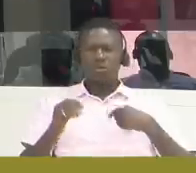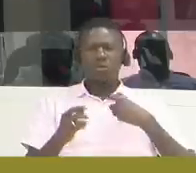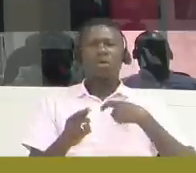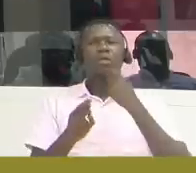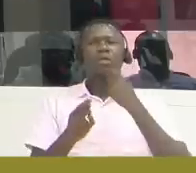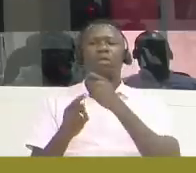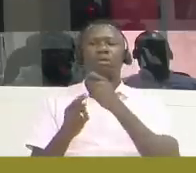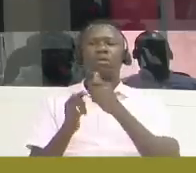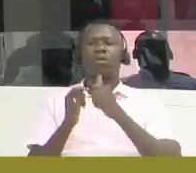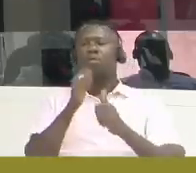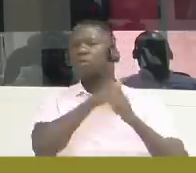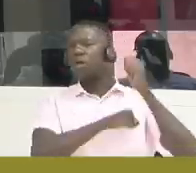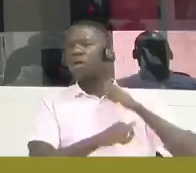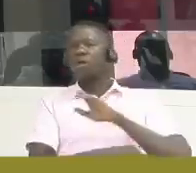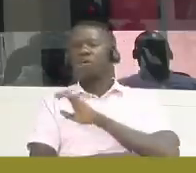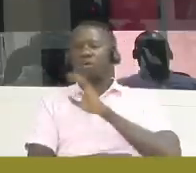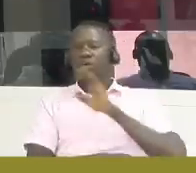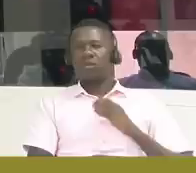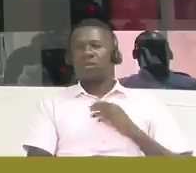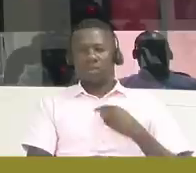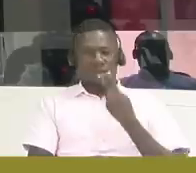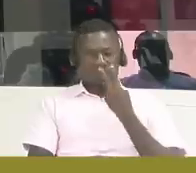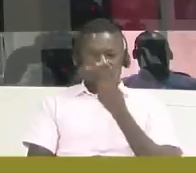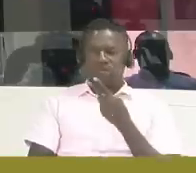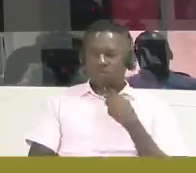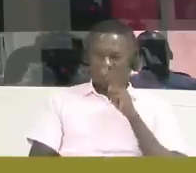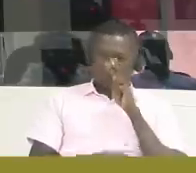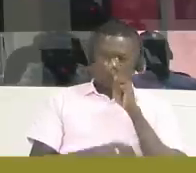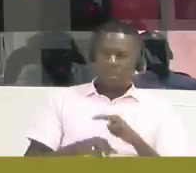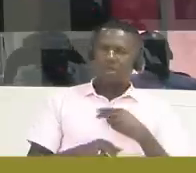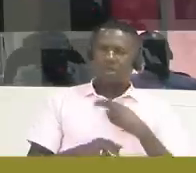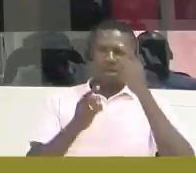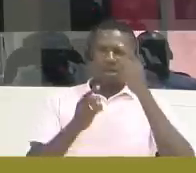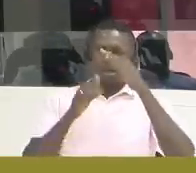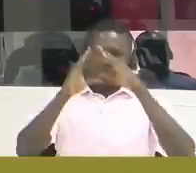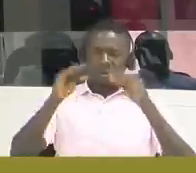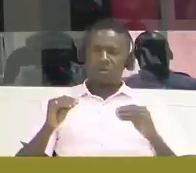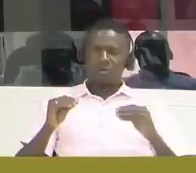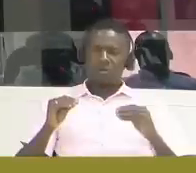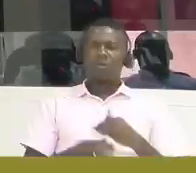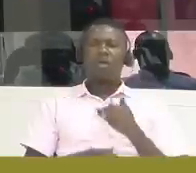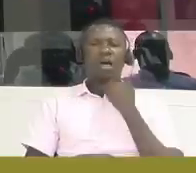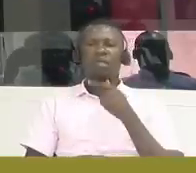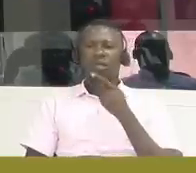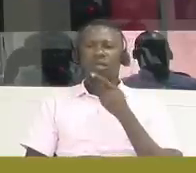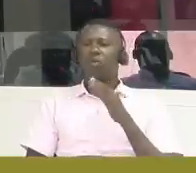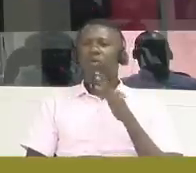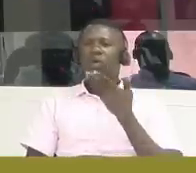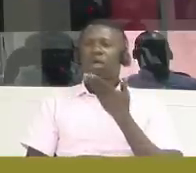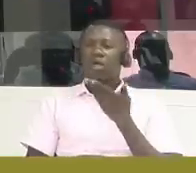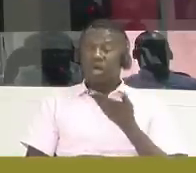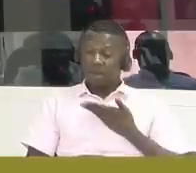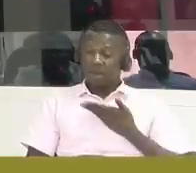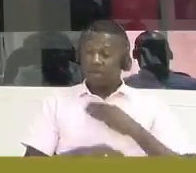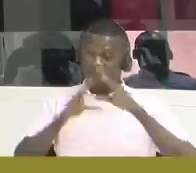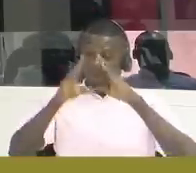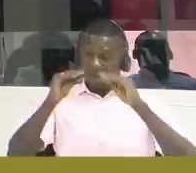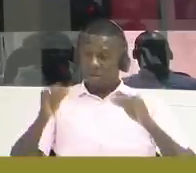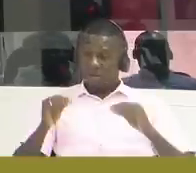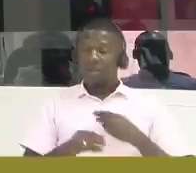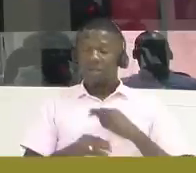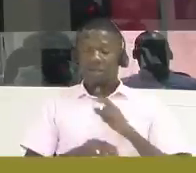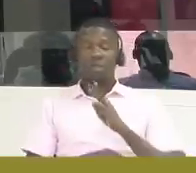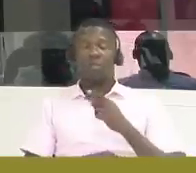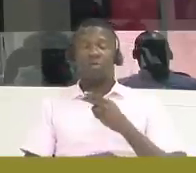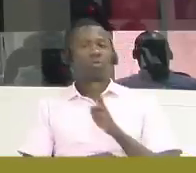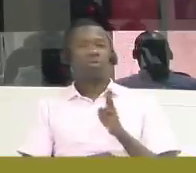compound. She came to check on that house. So I asked her whether she got the house. She said no, not knowing that she already